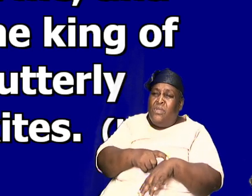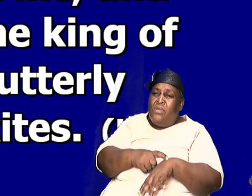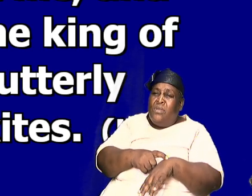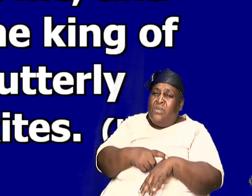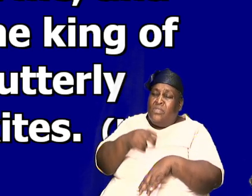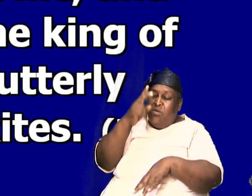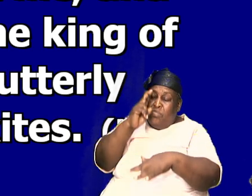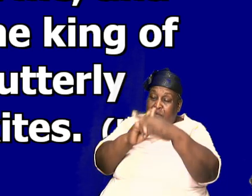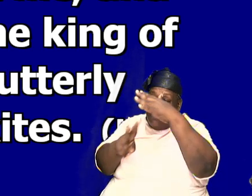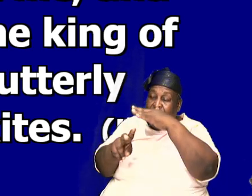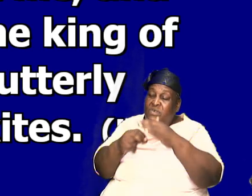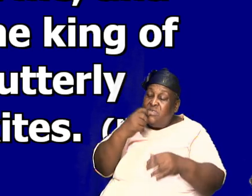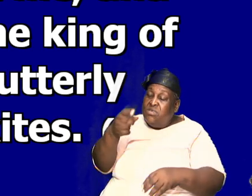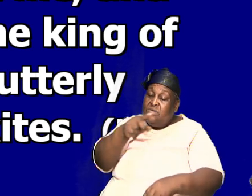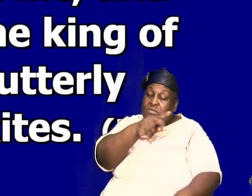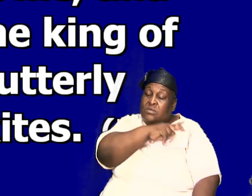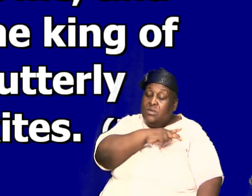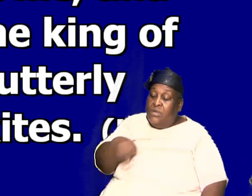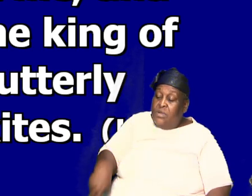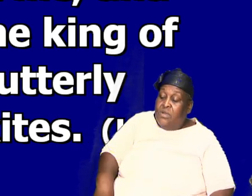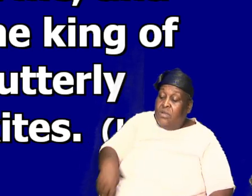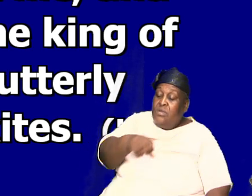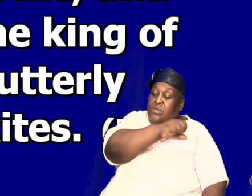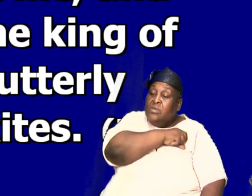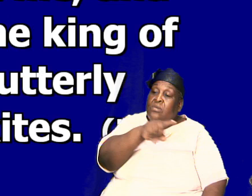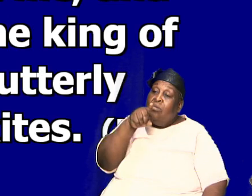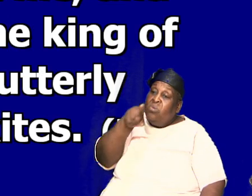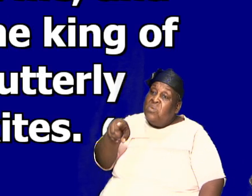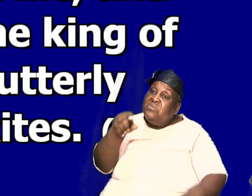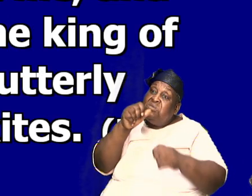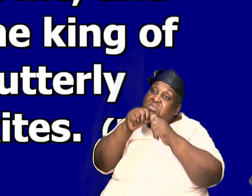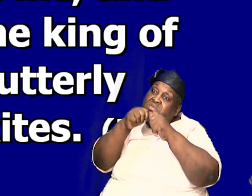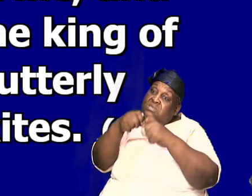is saying to the king, that look here, the sin